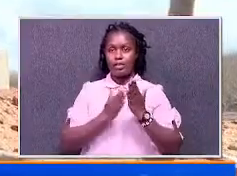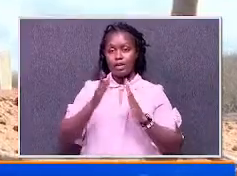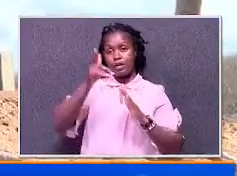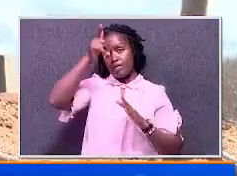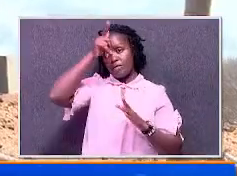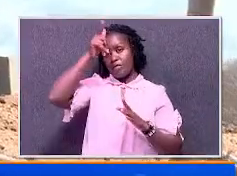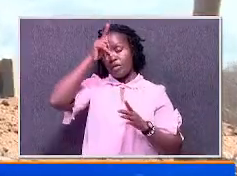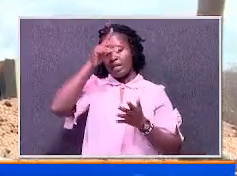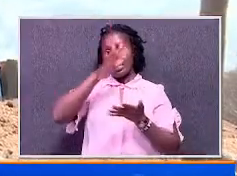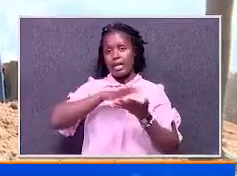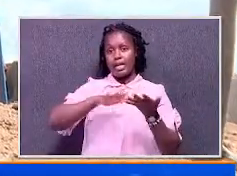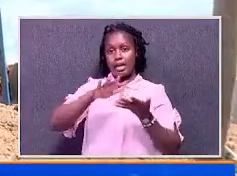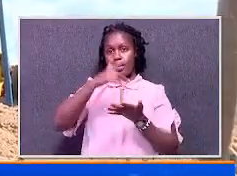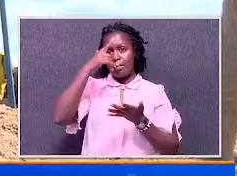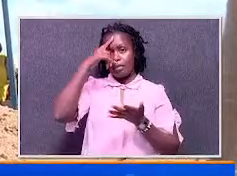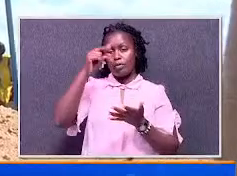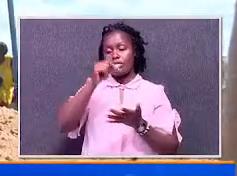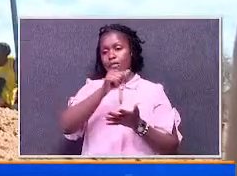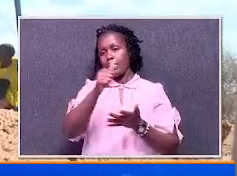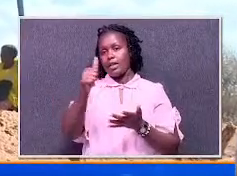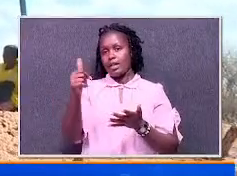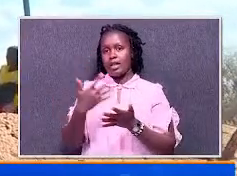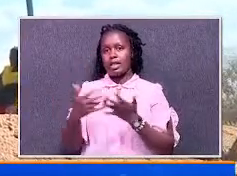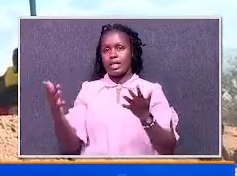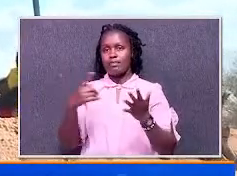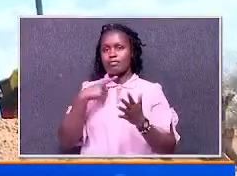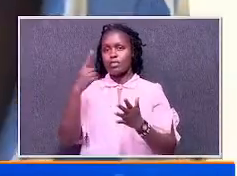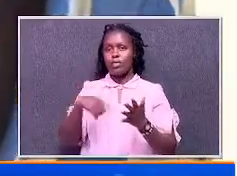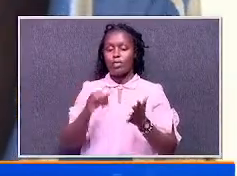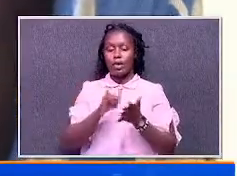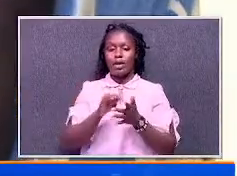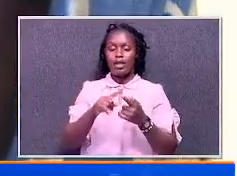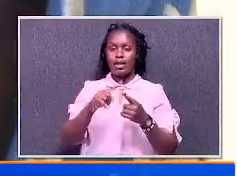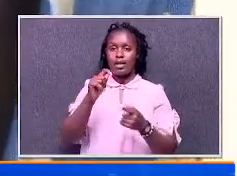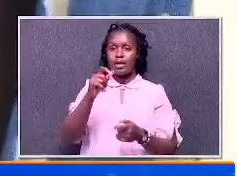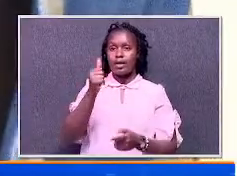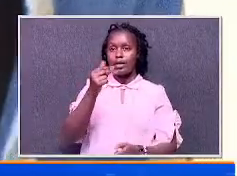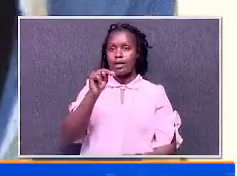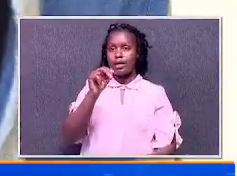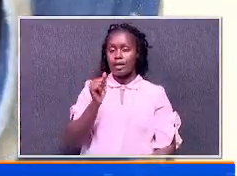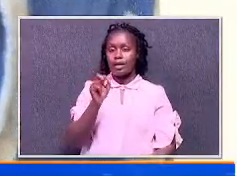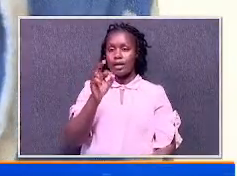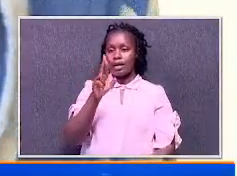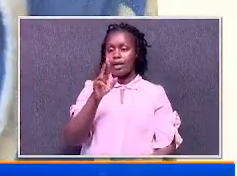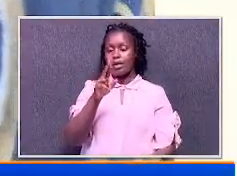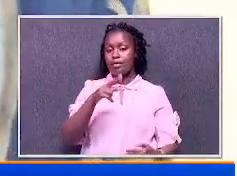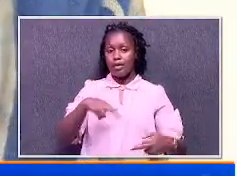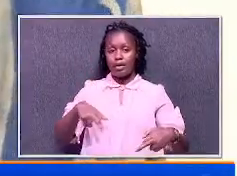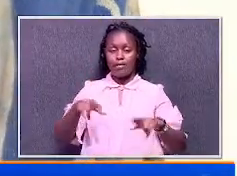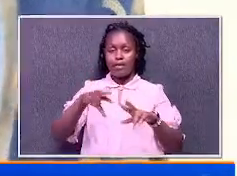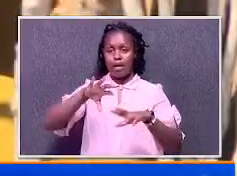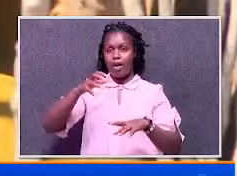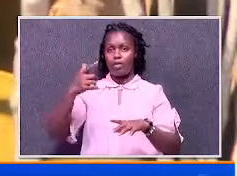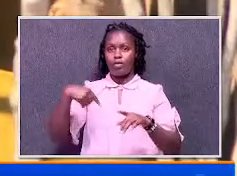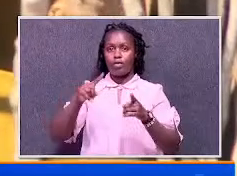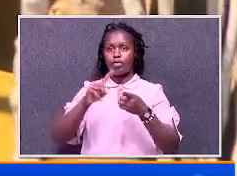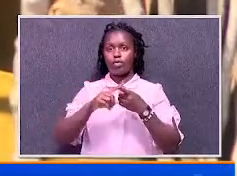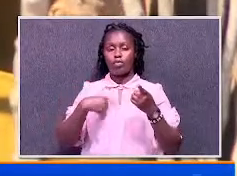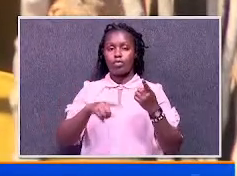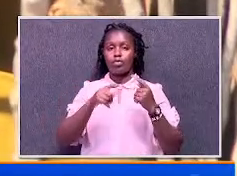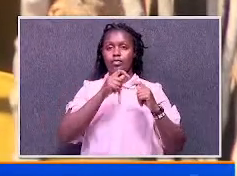areas. This due to, among other things, the fact that Tana River County still reels from inter-ethnic clashes